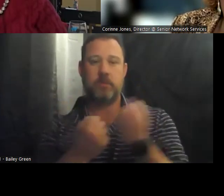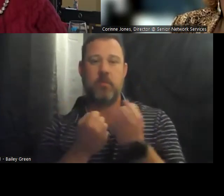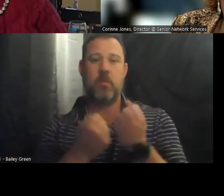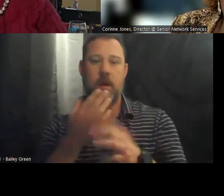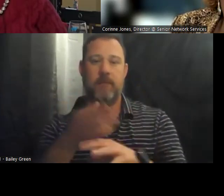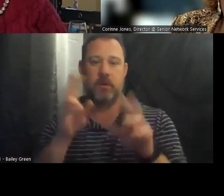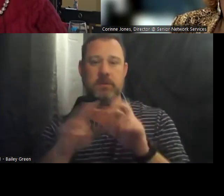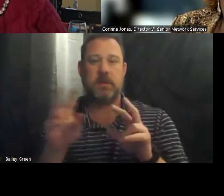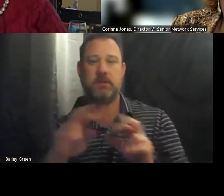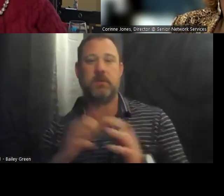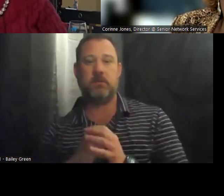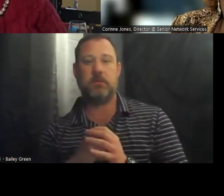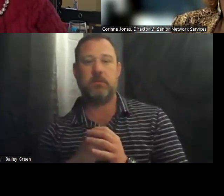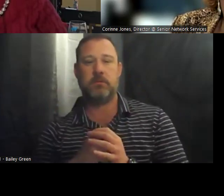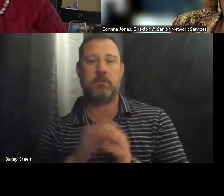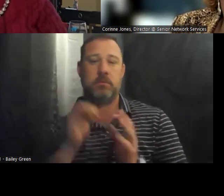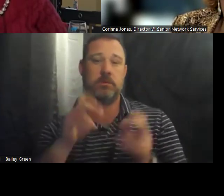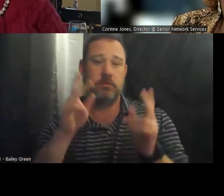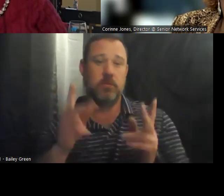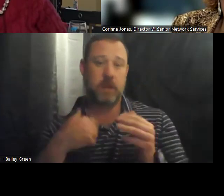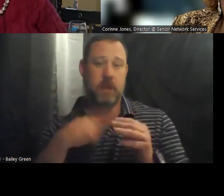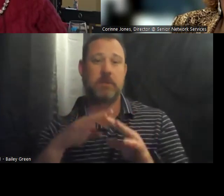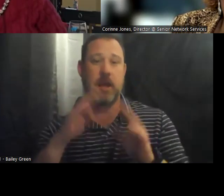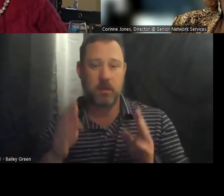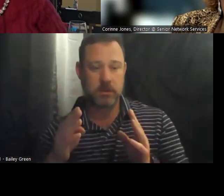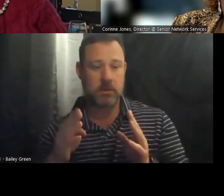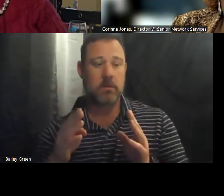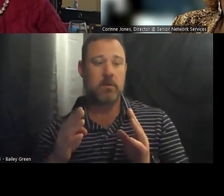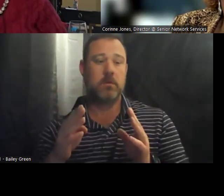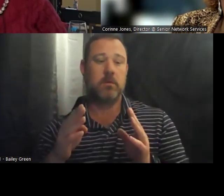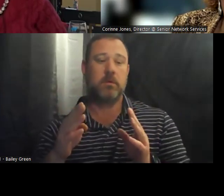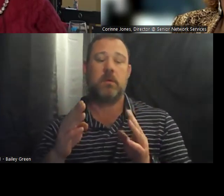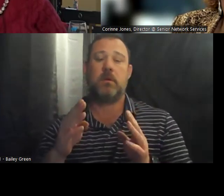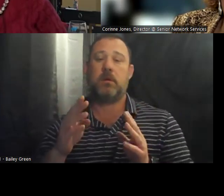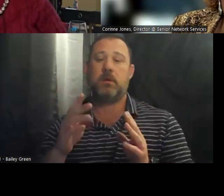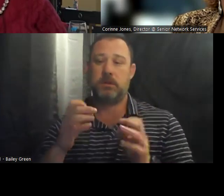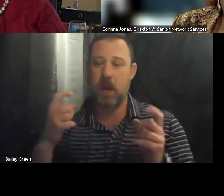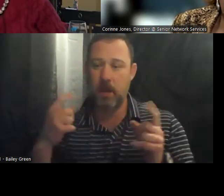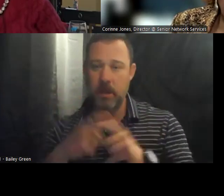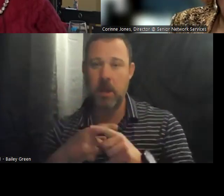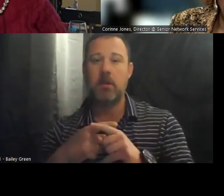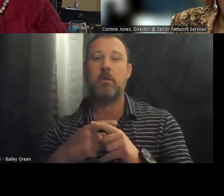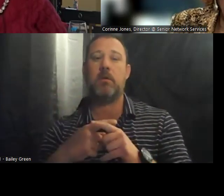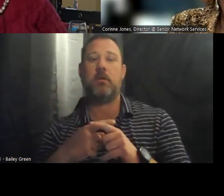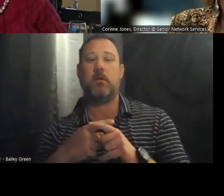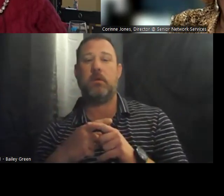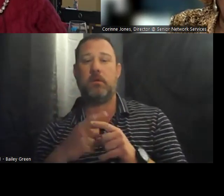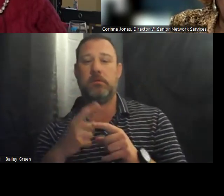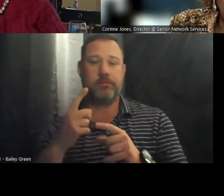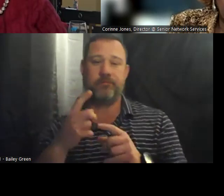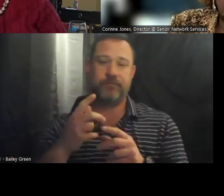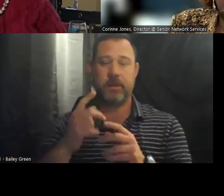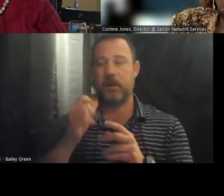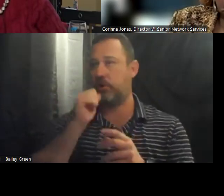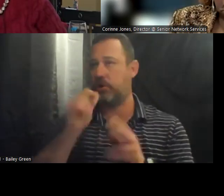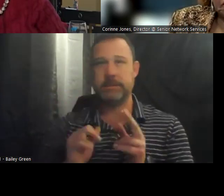them. And this person has housing. And it was complicated because where it was at before was upstairs. He could no longer